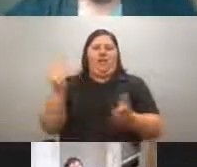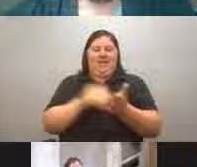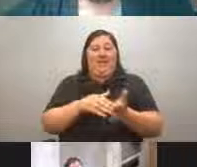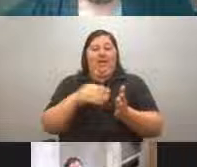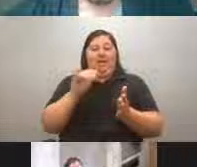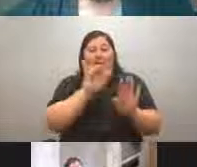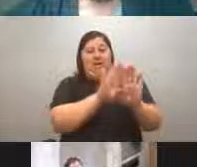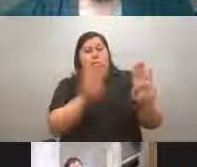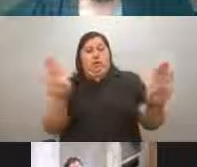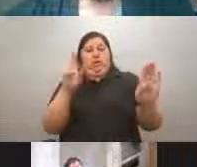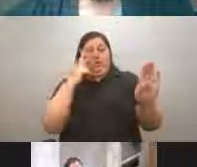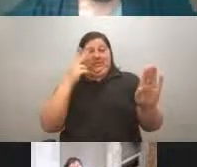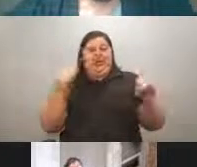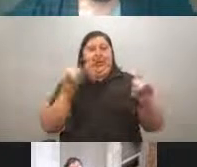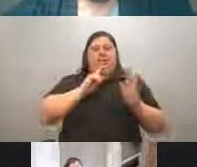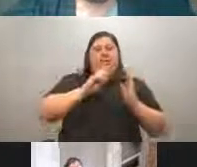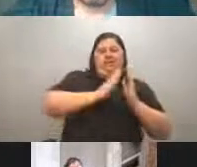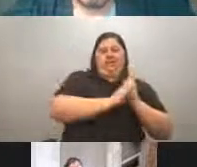the school campus.